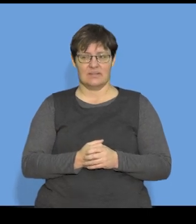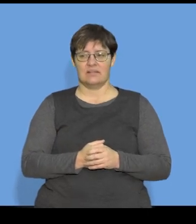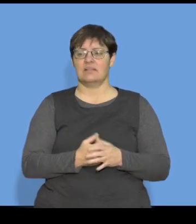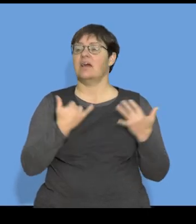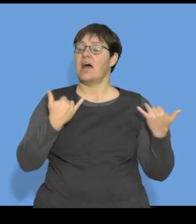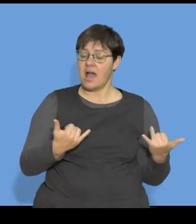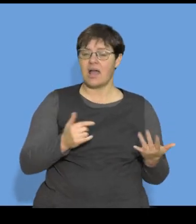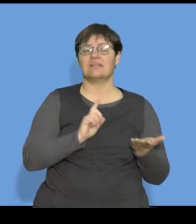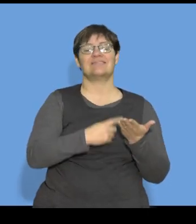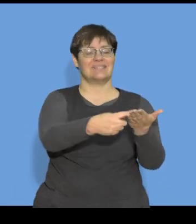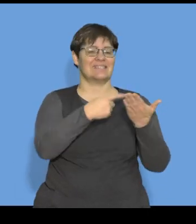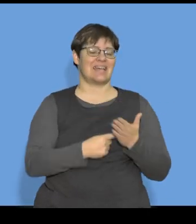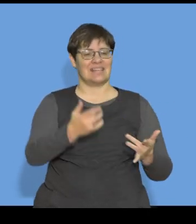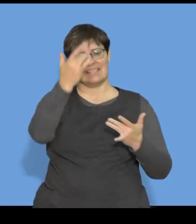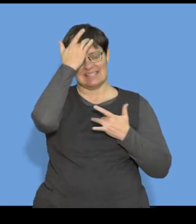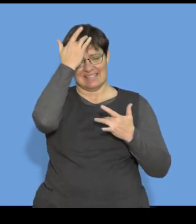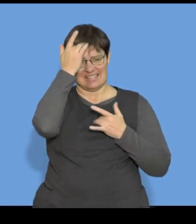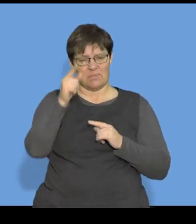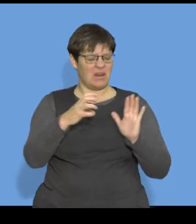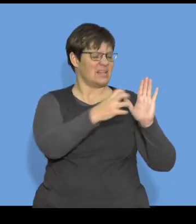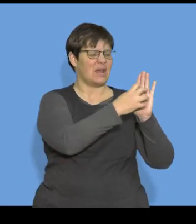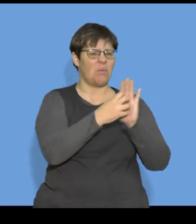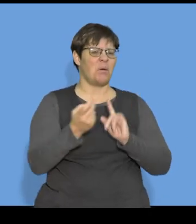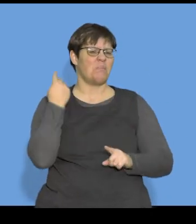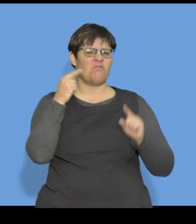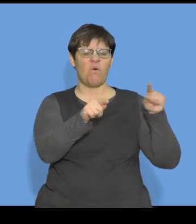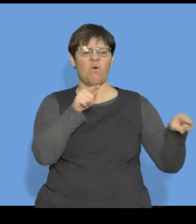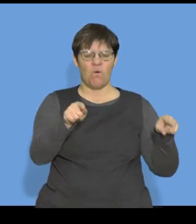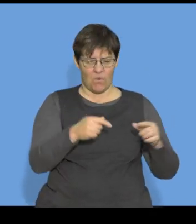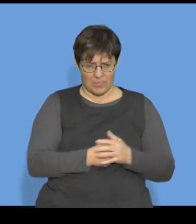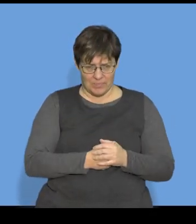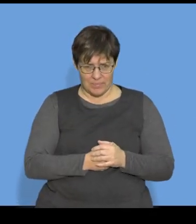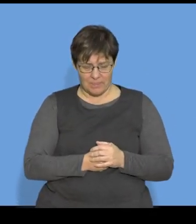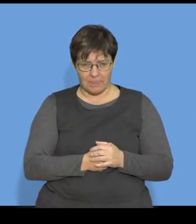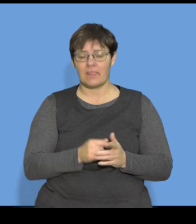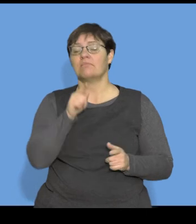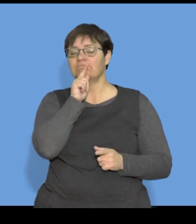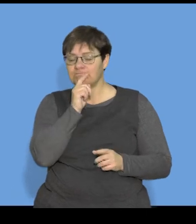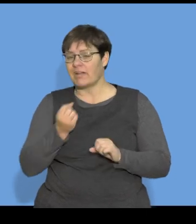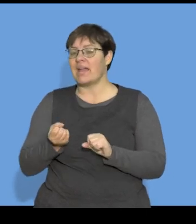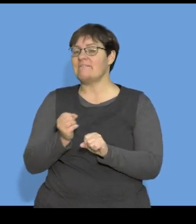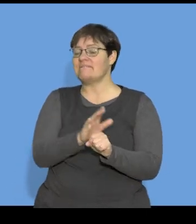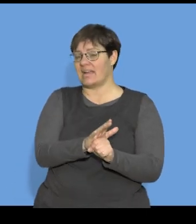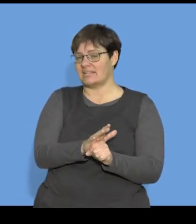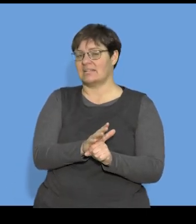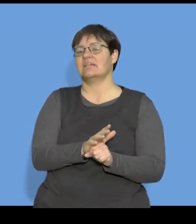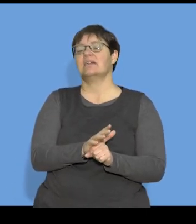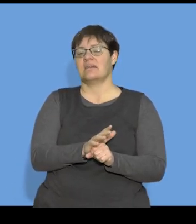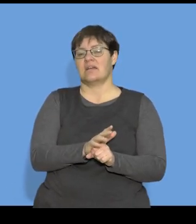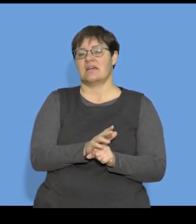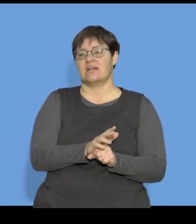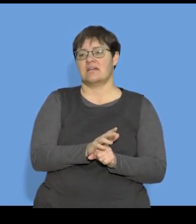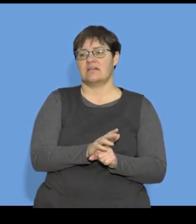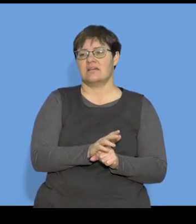reflex arc, reflex action. And I did show you the diagrams. And then we did talk to the diseases that affect